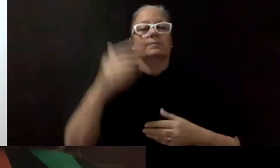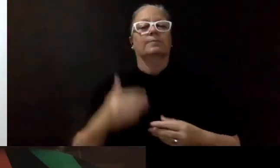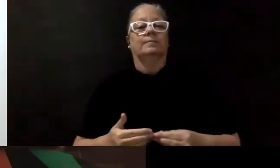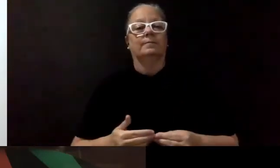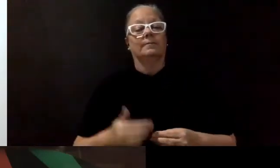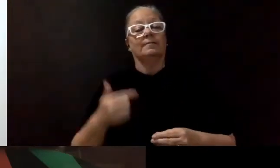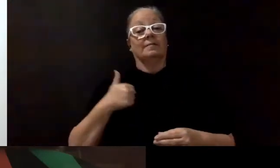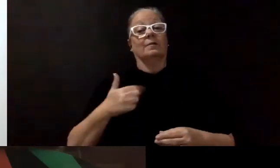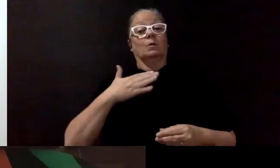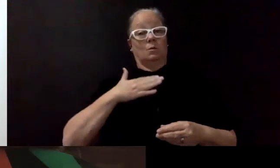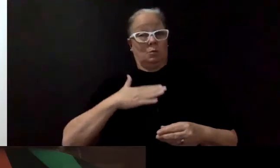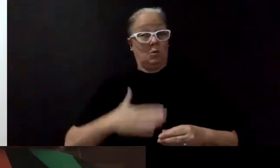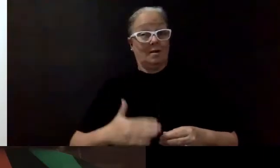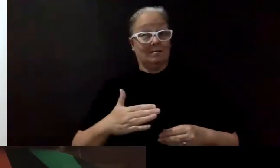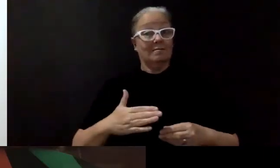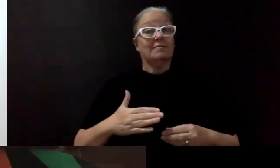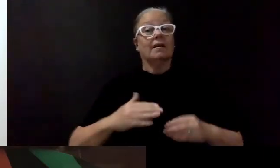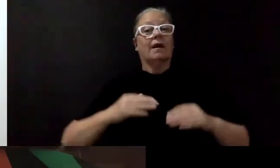the 2 previous ones.